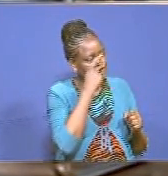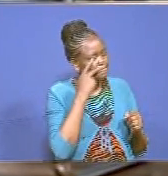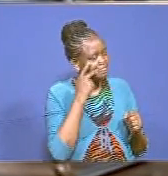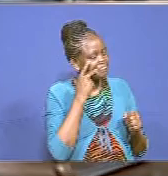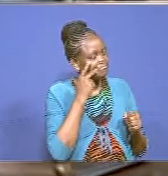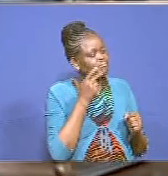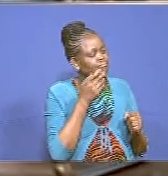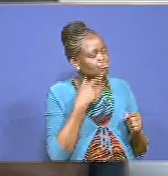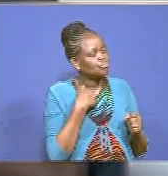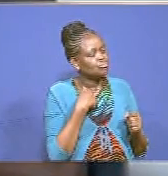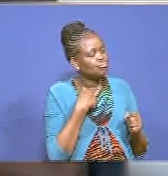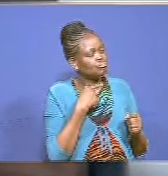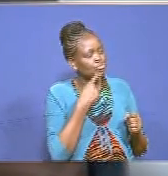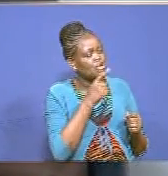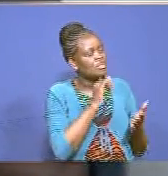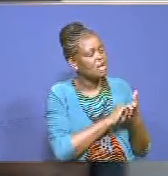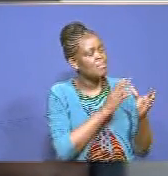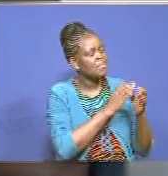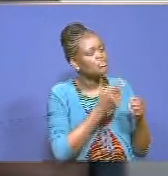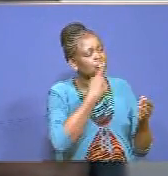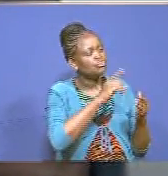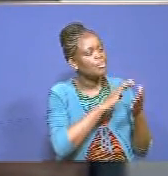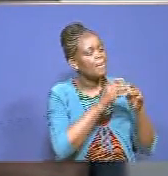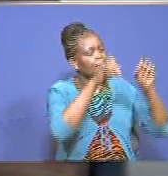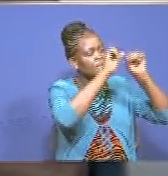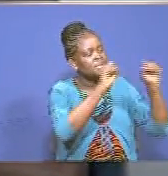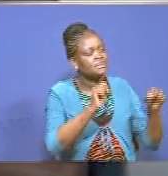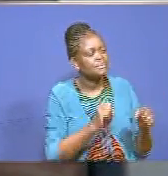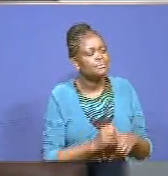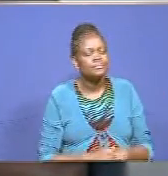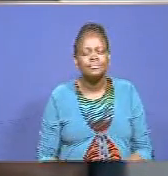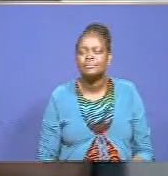see, one thing I want to be very clear to Kenyans is that